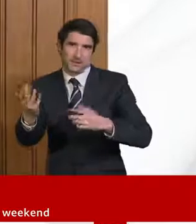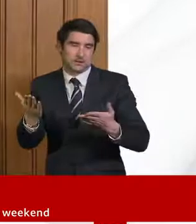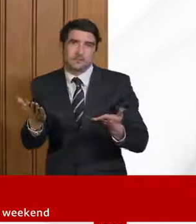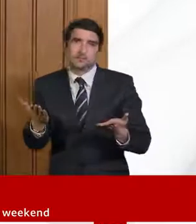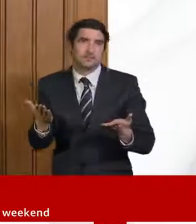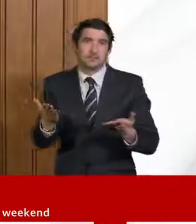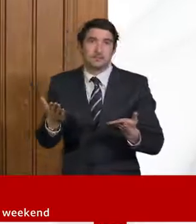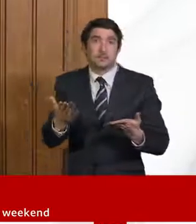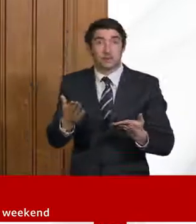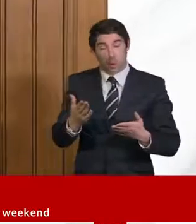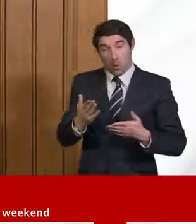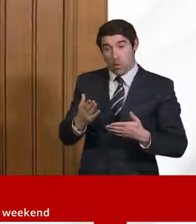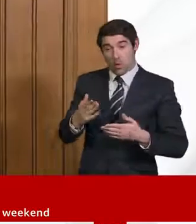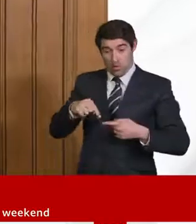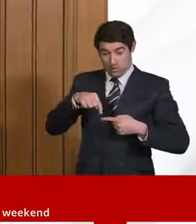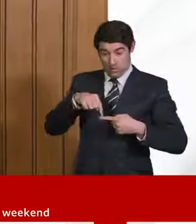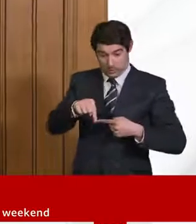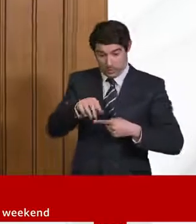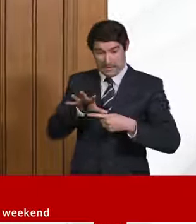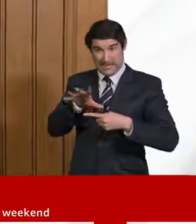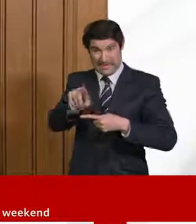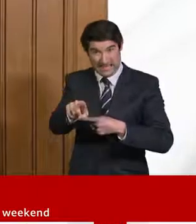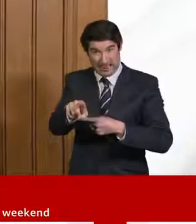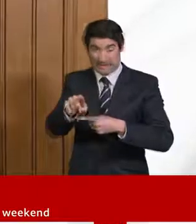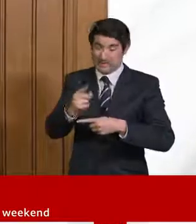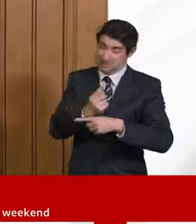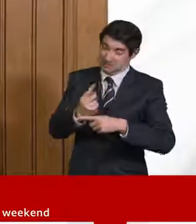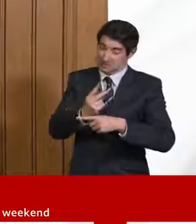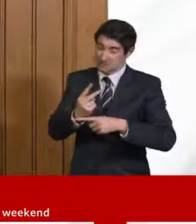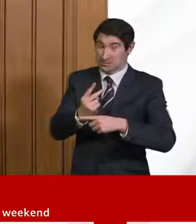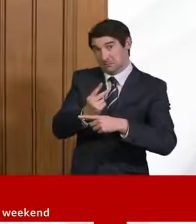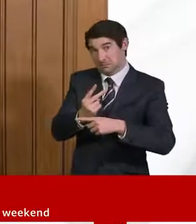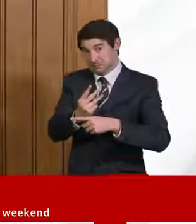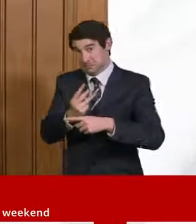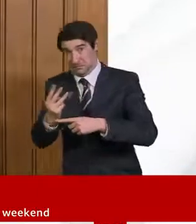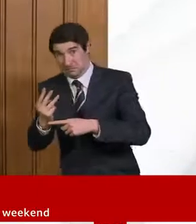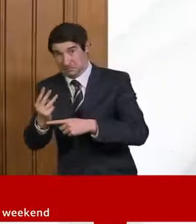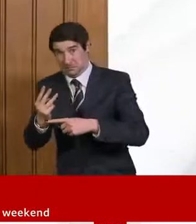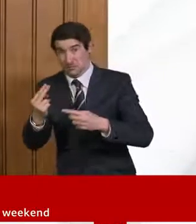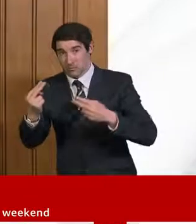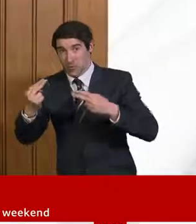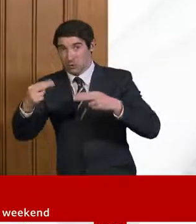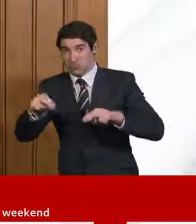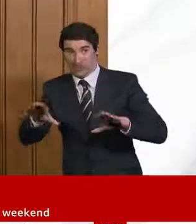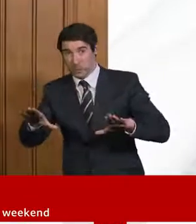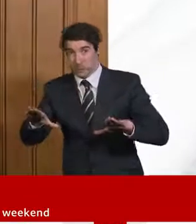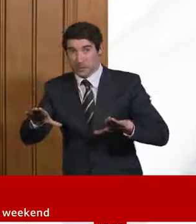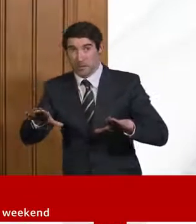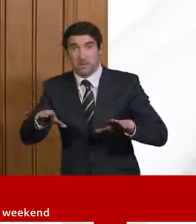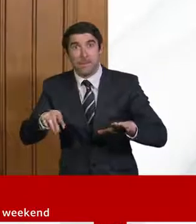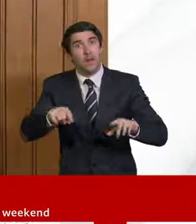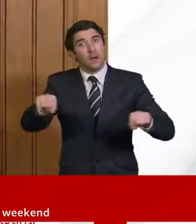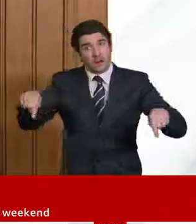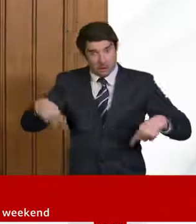I think the next week or two are going to be critical, but this is a start of a battle. We can stop this virus, but we're at the